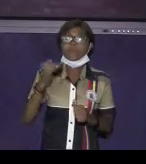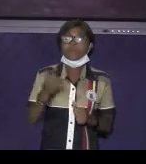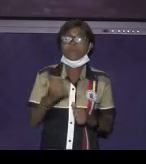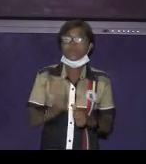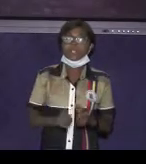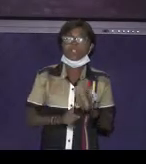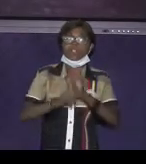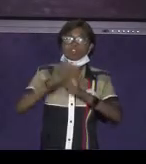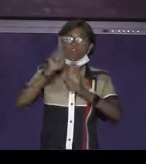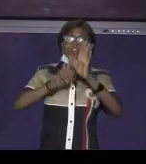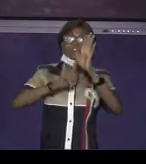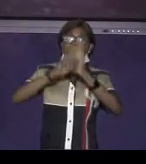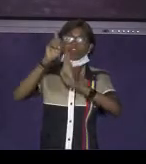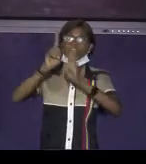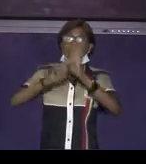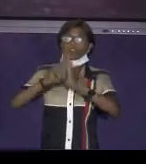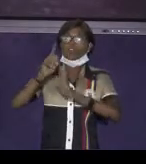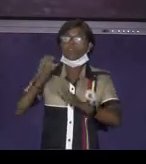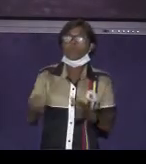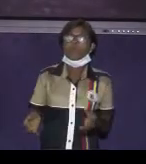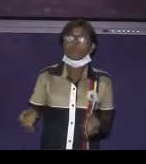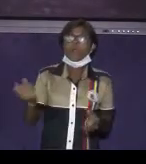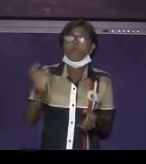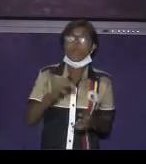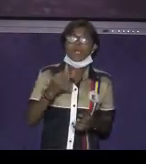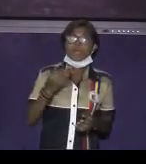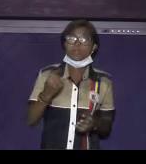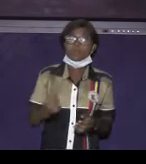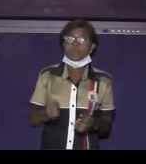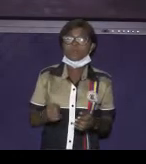trees and a high amount of rainfall.